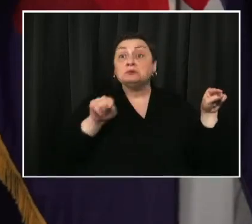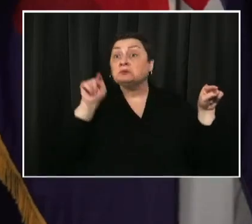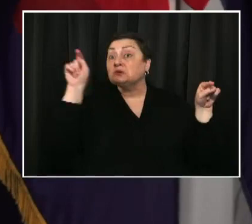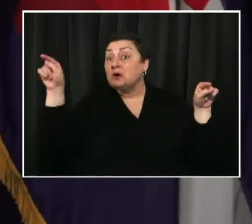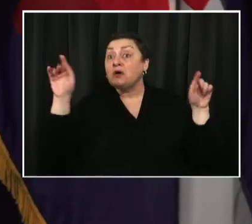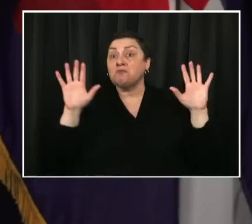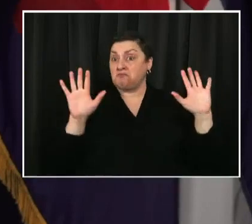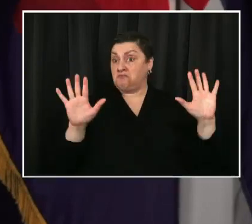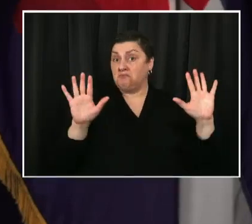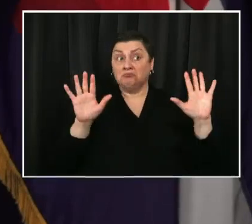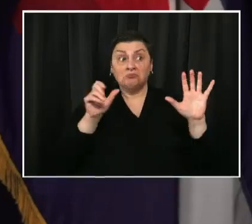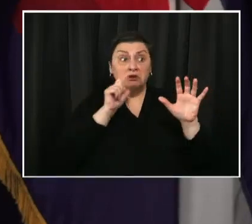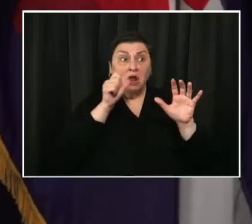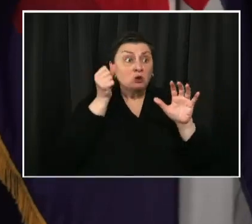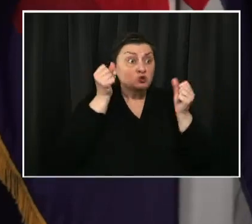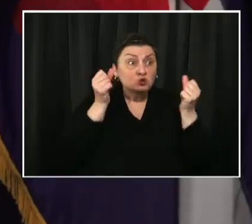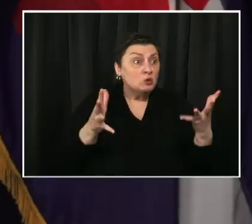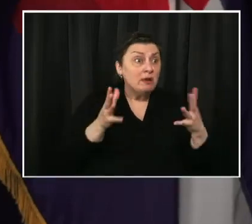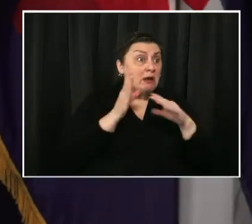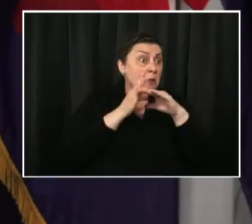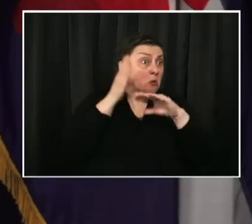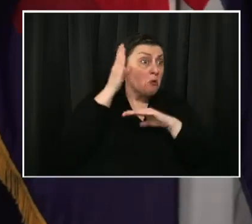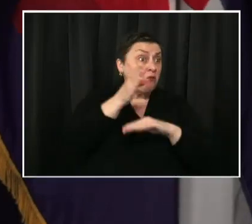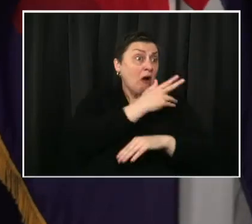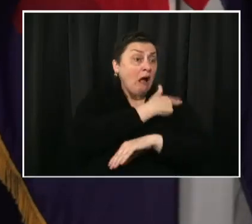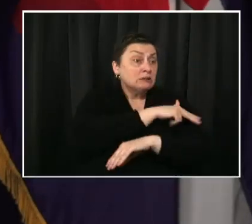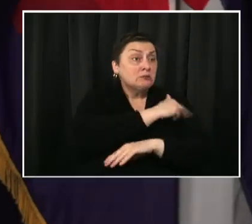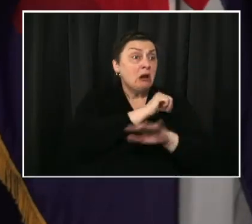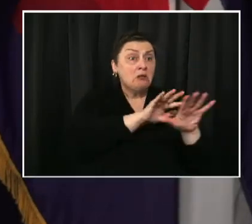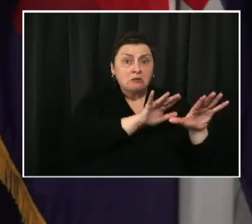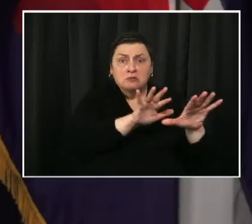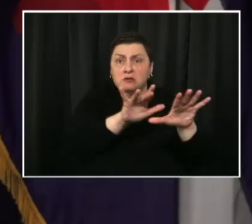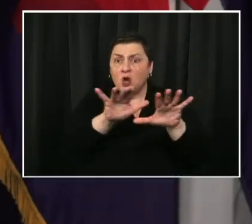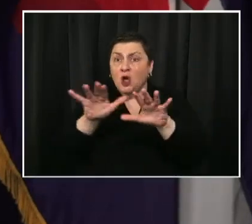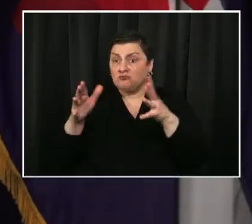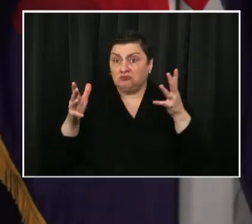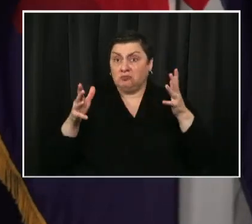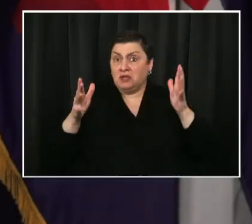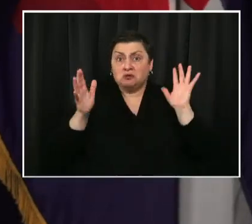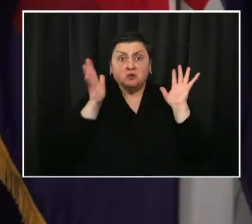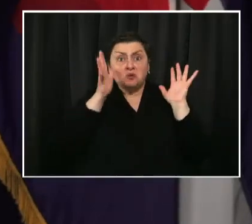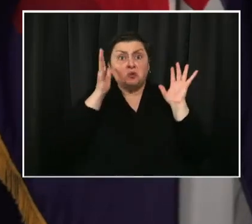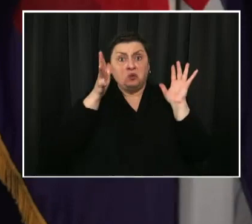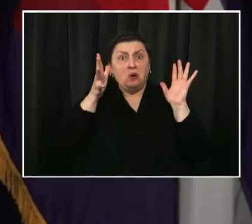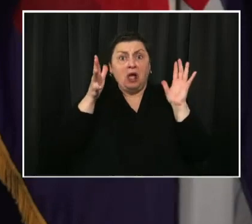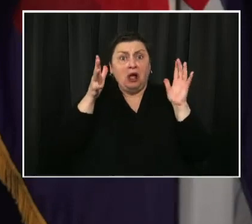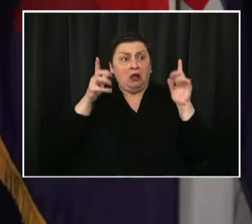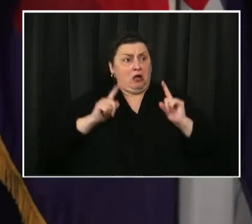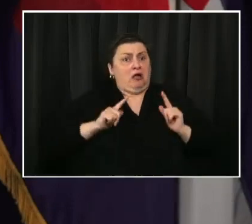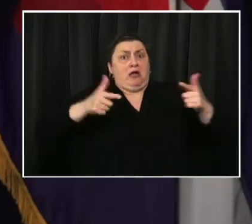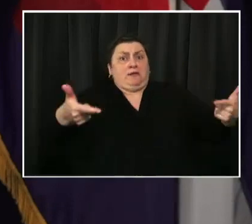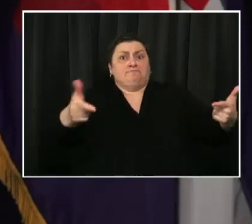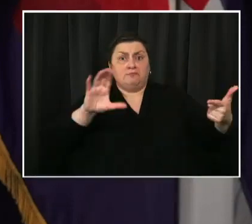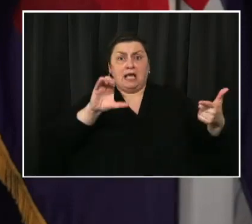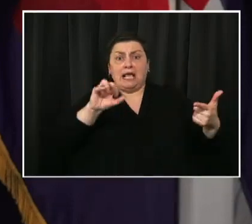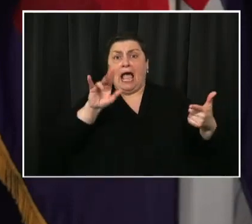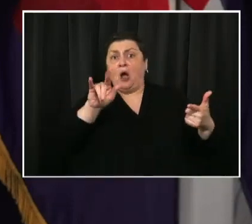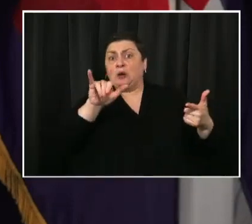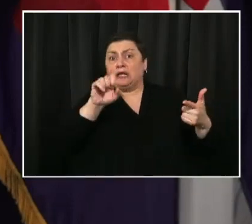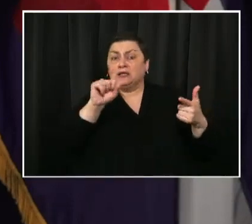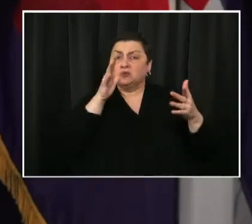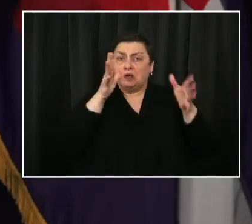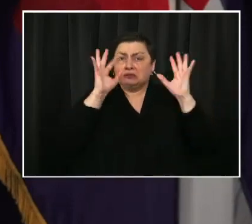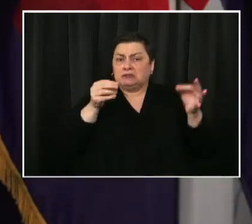of hospitalization are dying needlessly, we encourage that kind of flexibility at the county level. So there'll be more information next week on exactly how